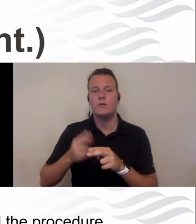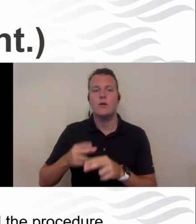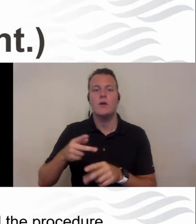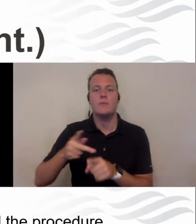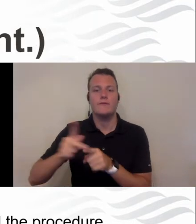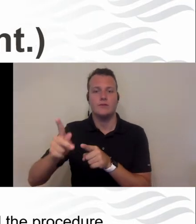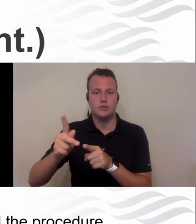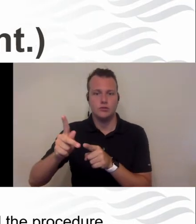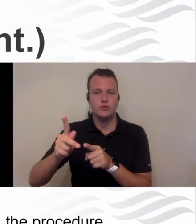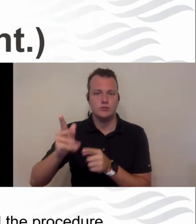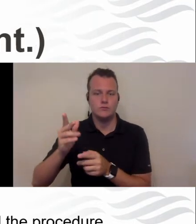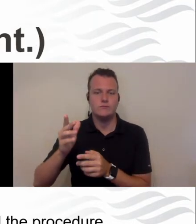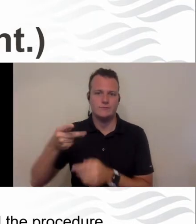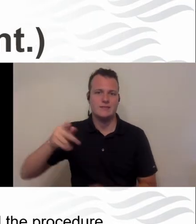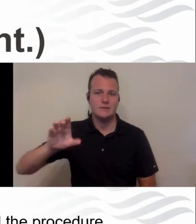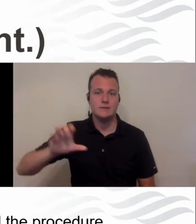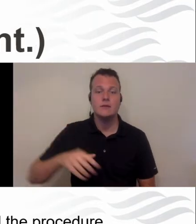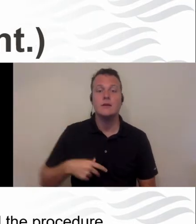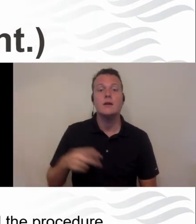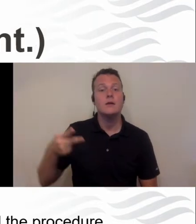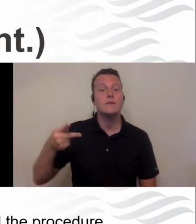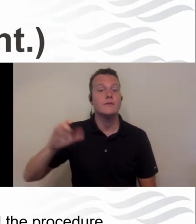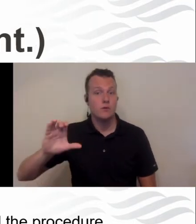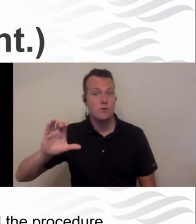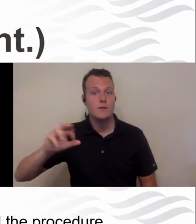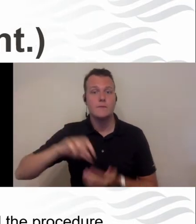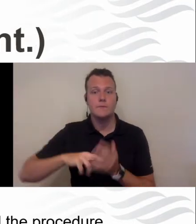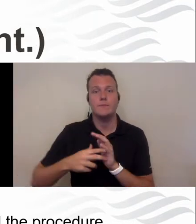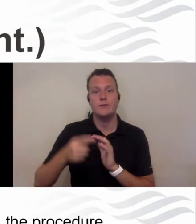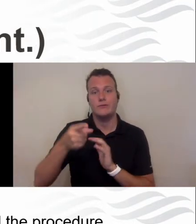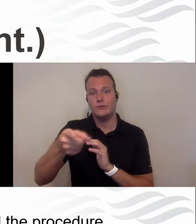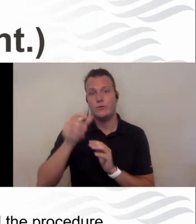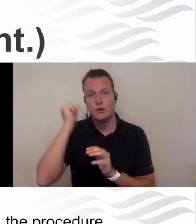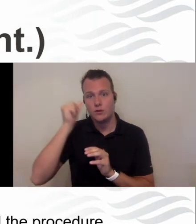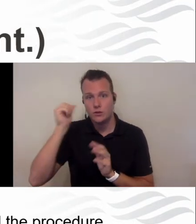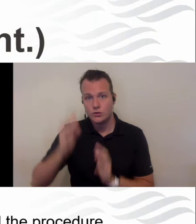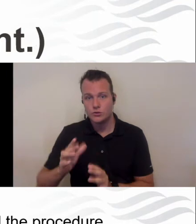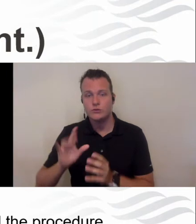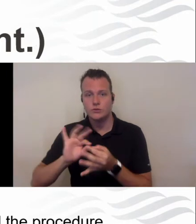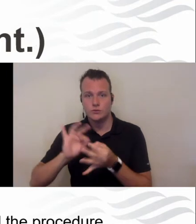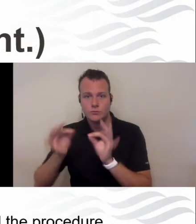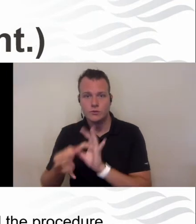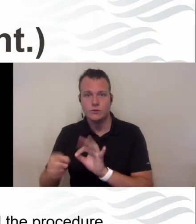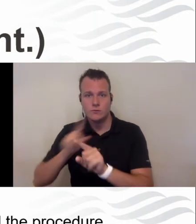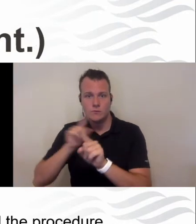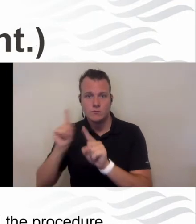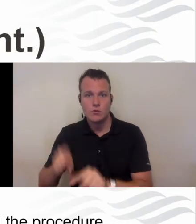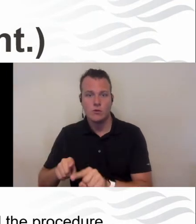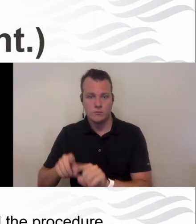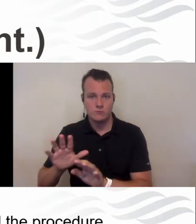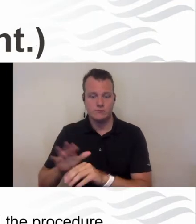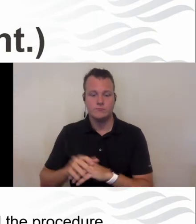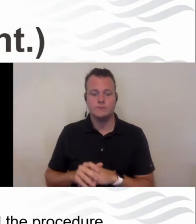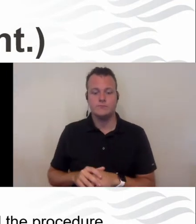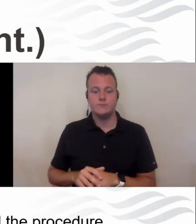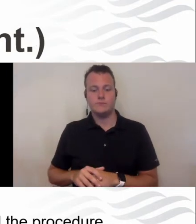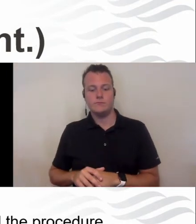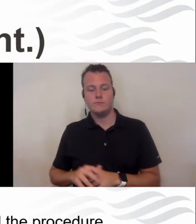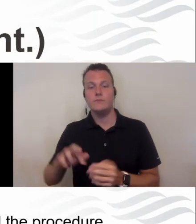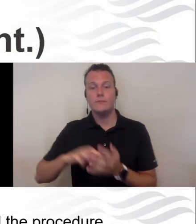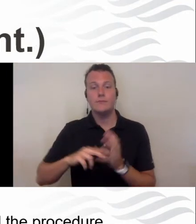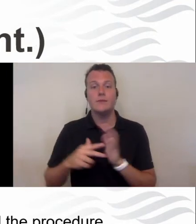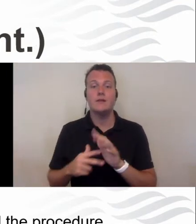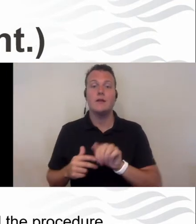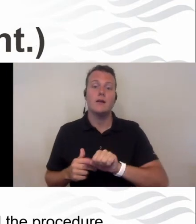The professional component is that you're doing the interpretation and the report. That indicates somebody else,